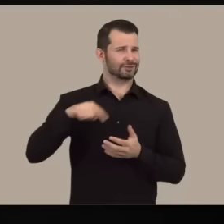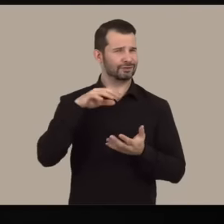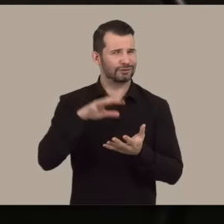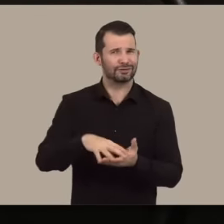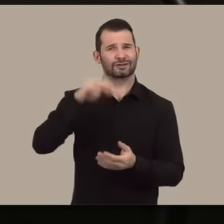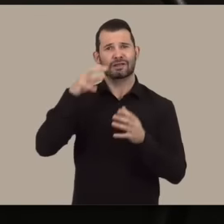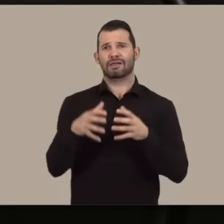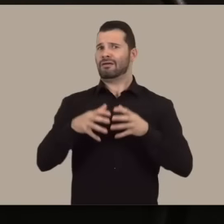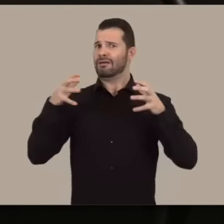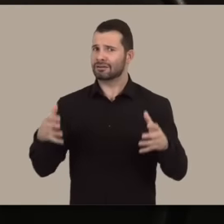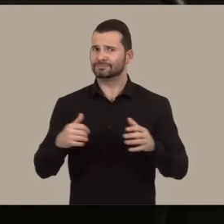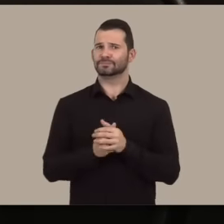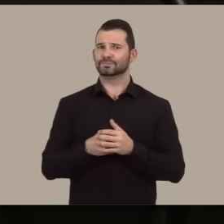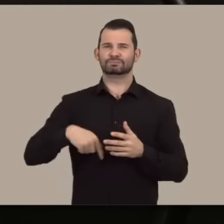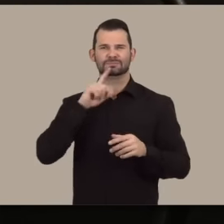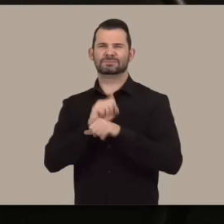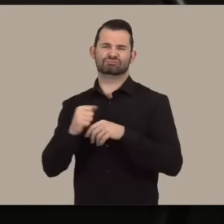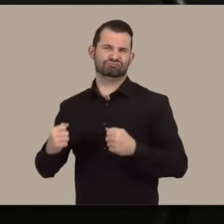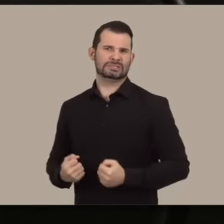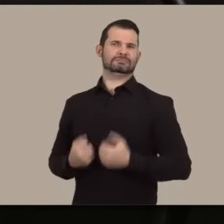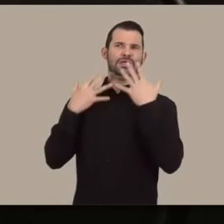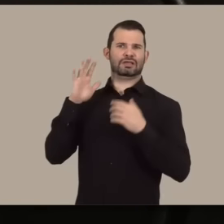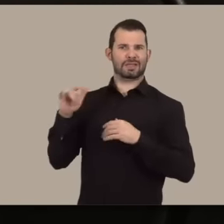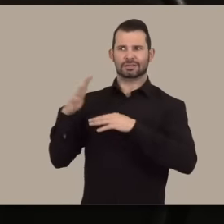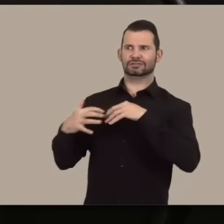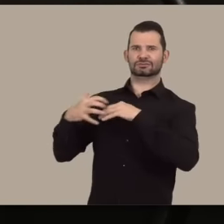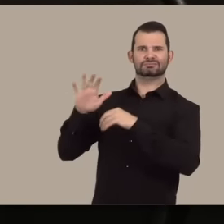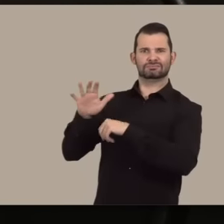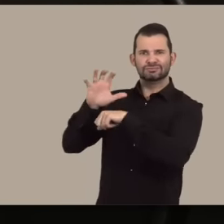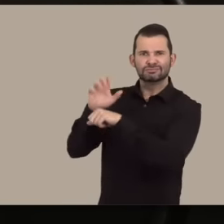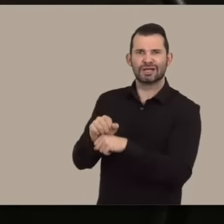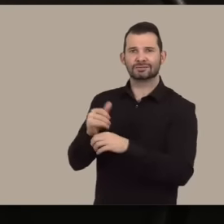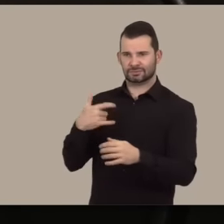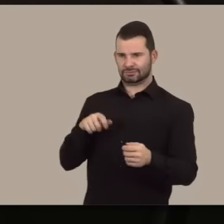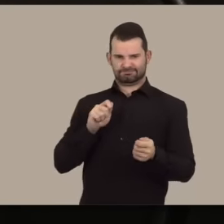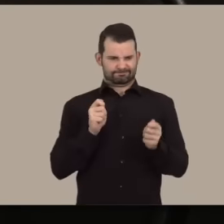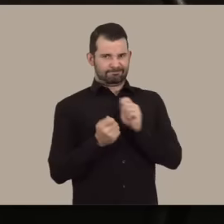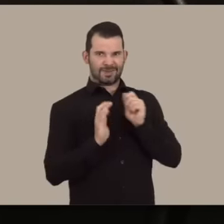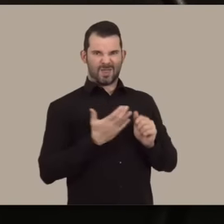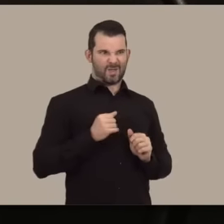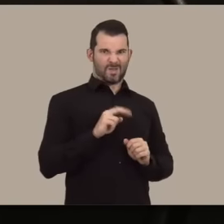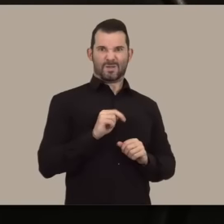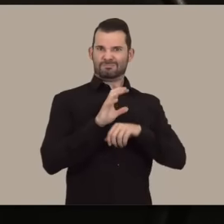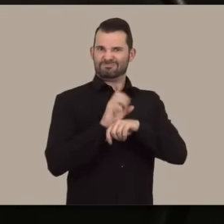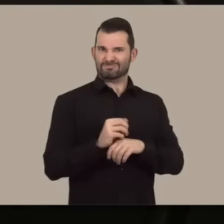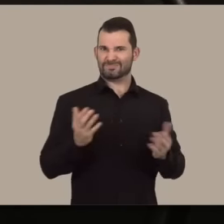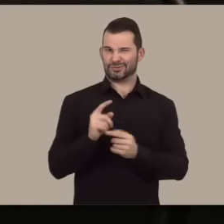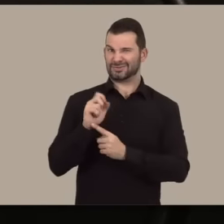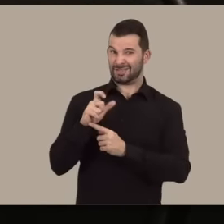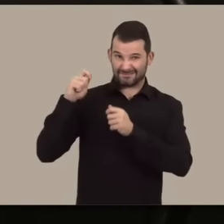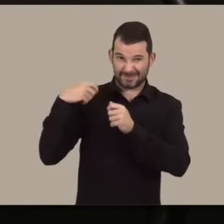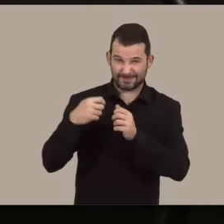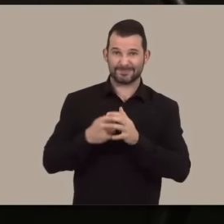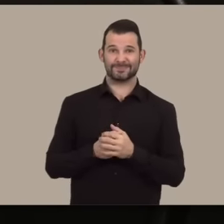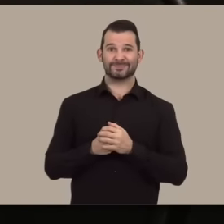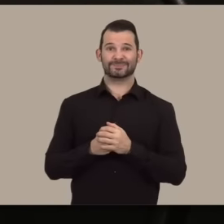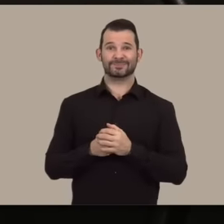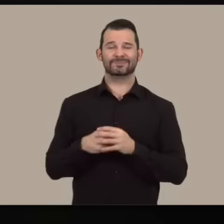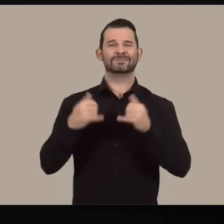plan. We have learned a lot, and we've been inspired by Indigenous practices as we evolved our own at